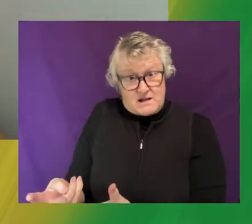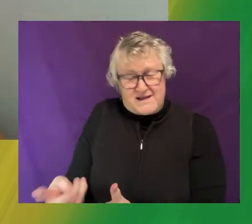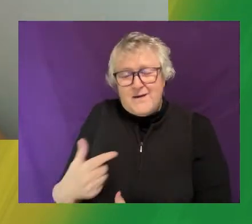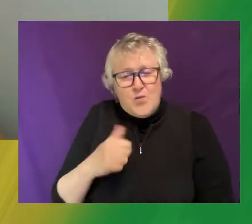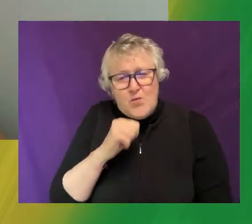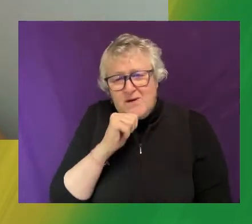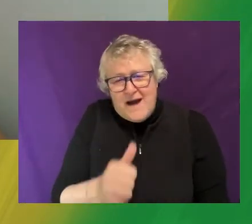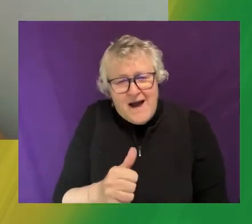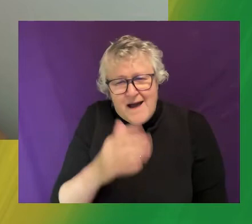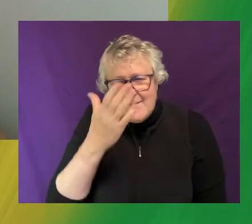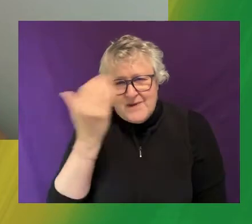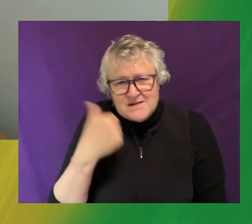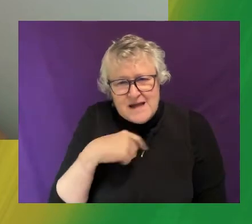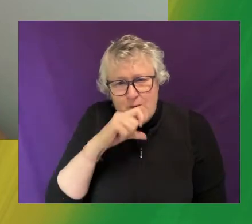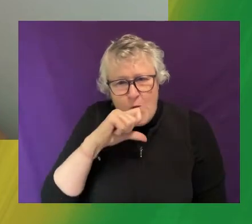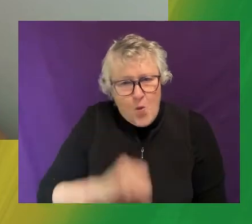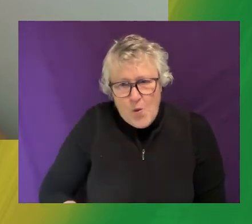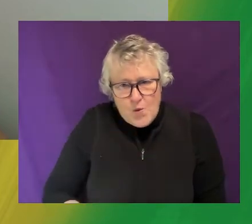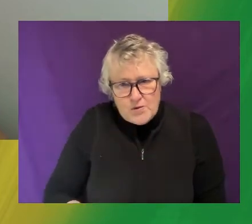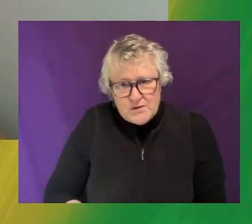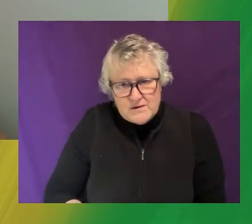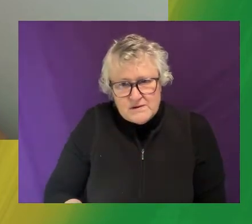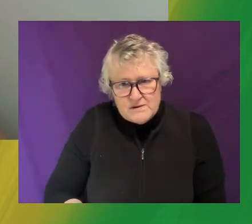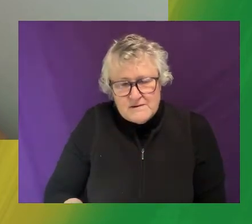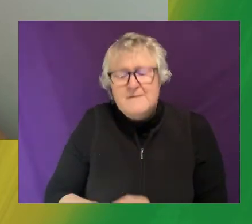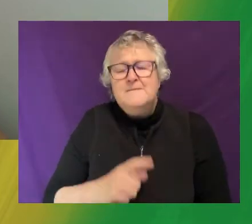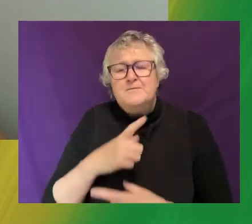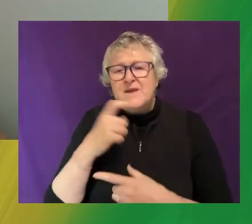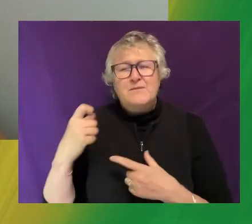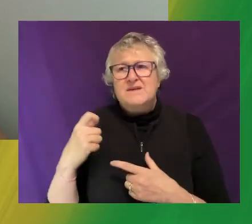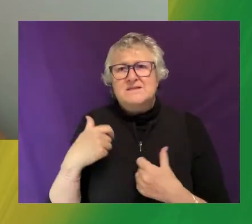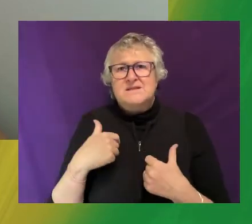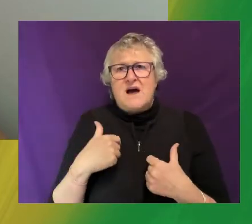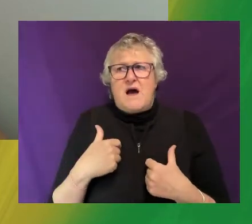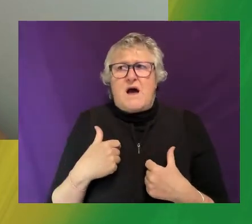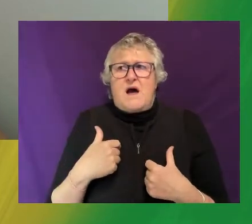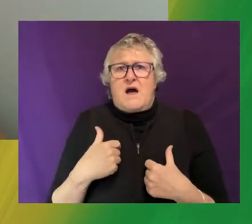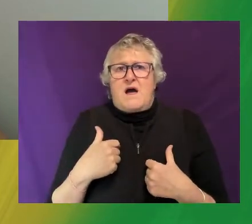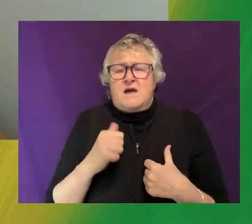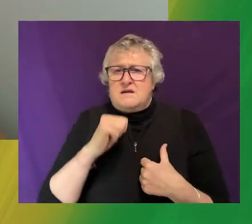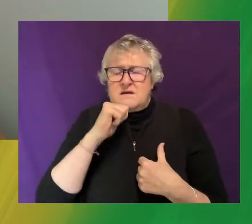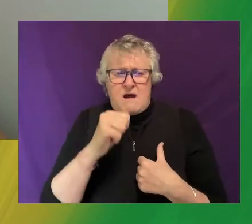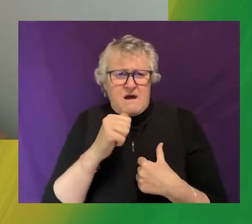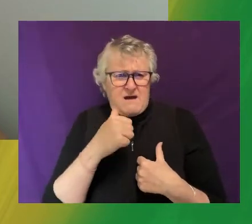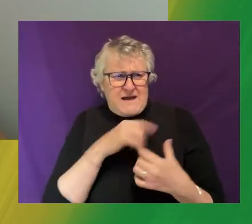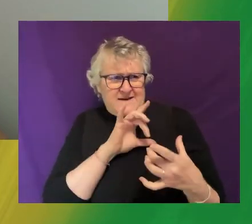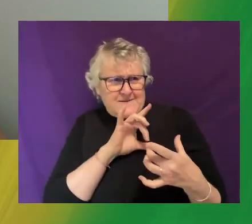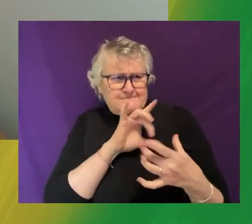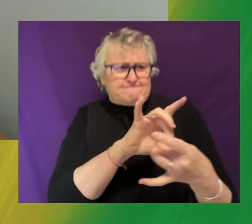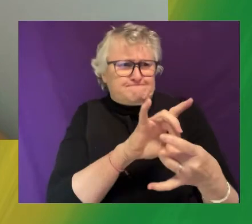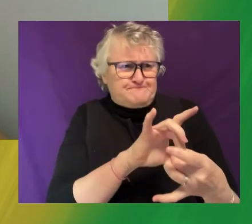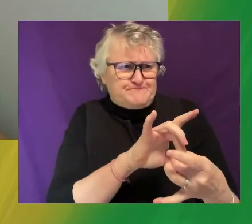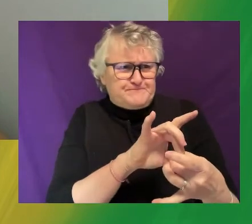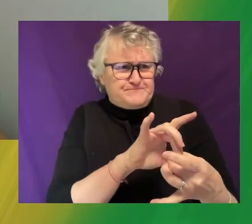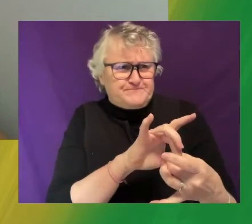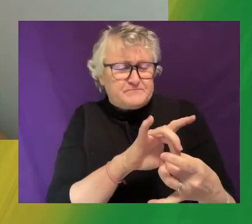It was running on fumes, afraid to plug in and recharge because